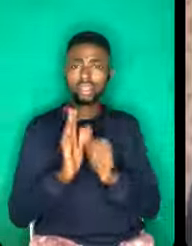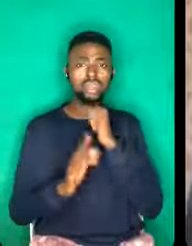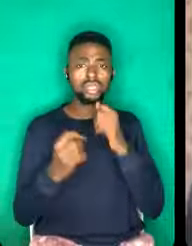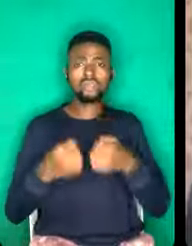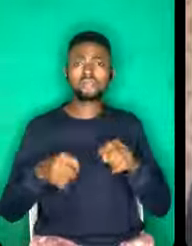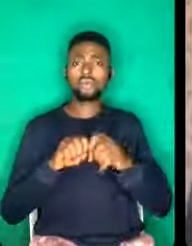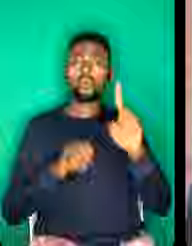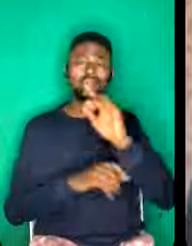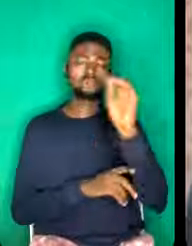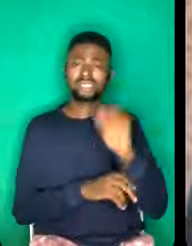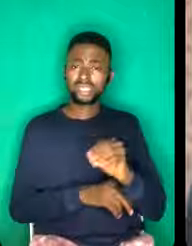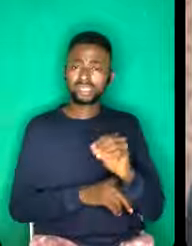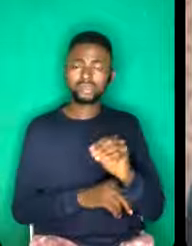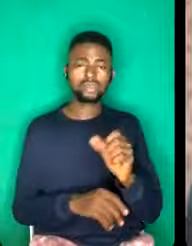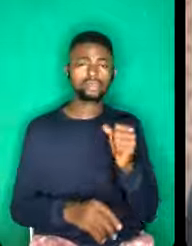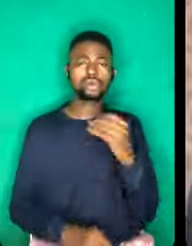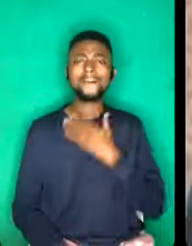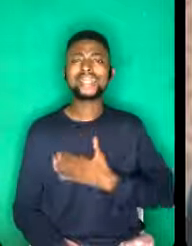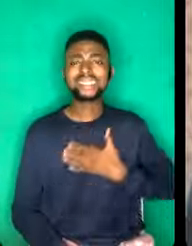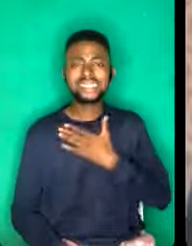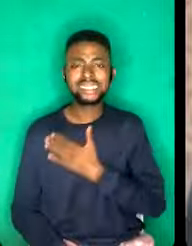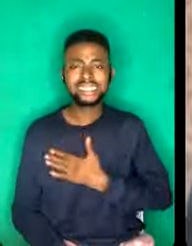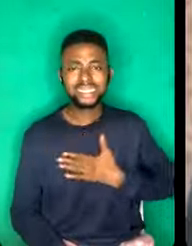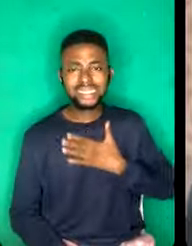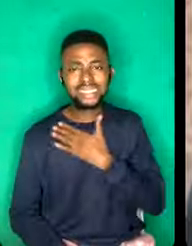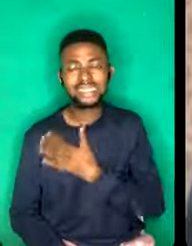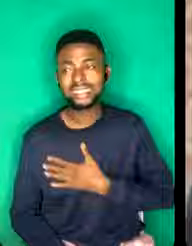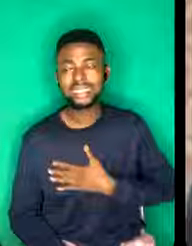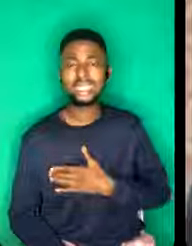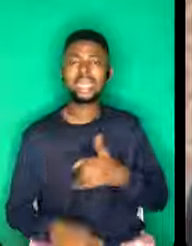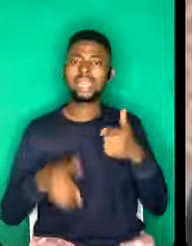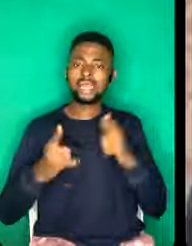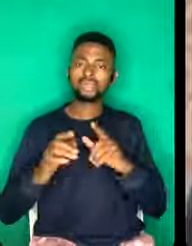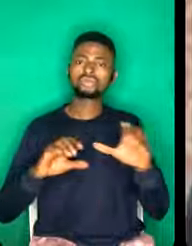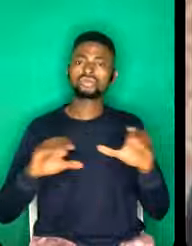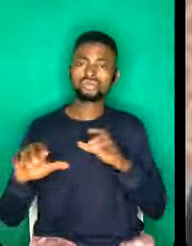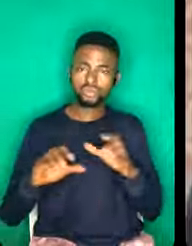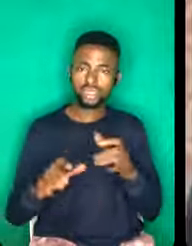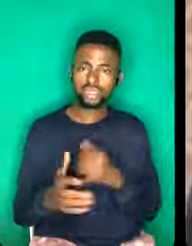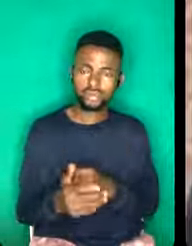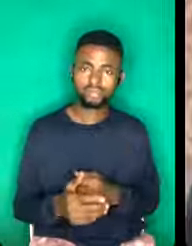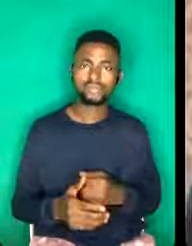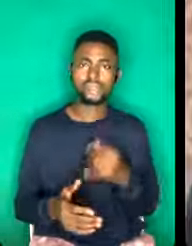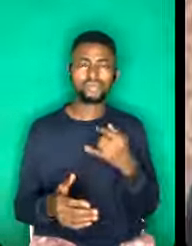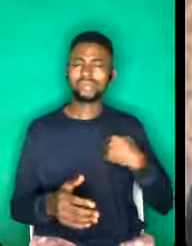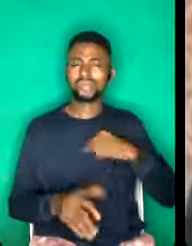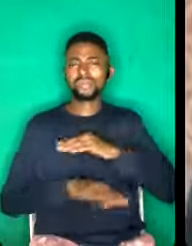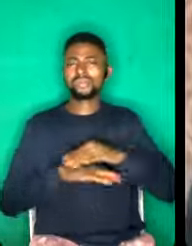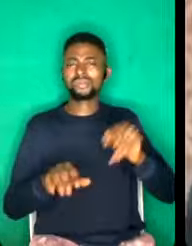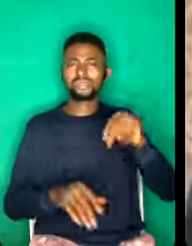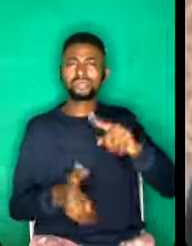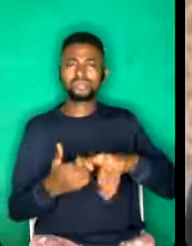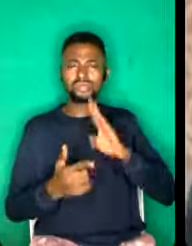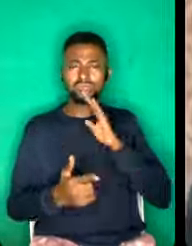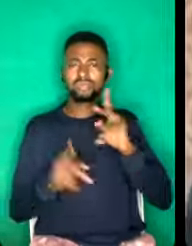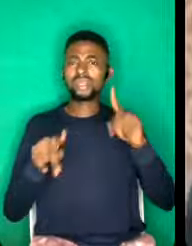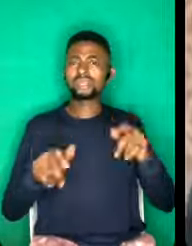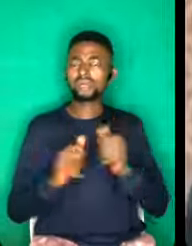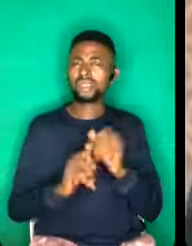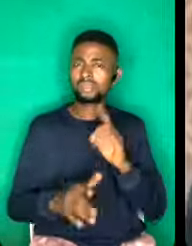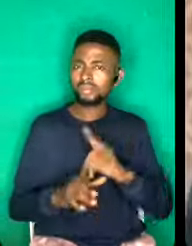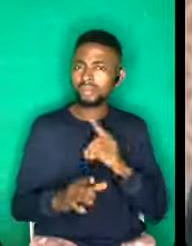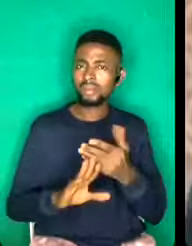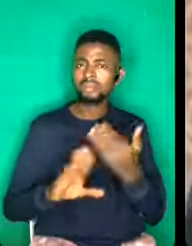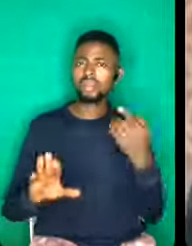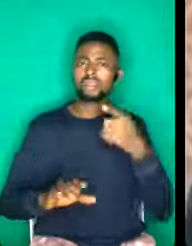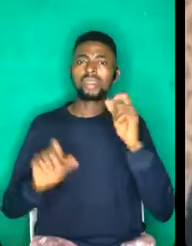happened? So please, please, please, please, please, let's do this. You don't necessarily need to be a person with disability before you can fight for